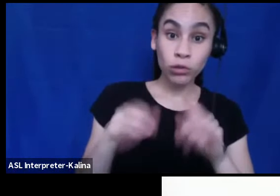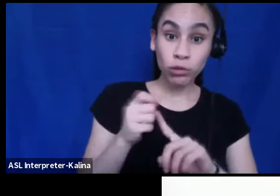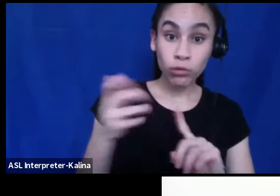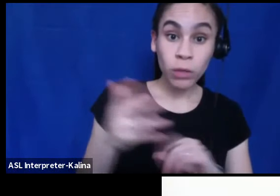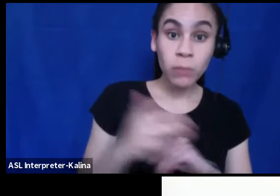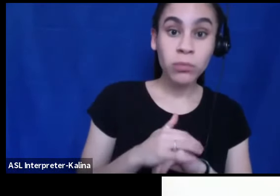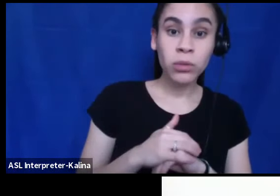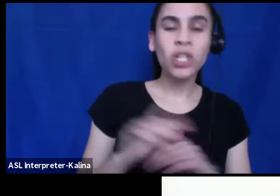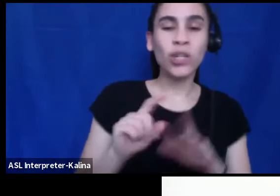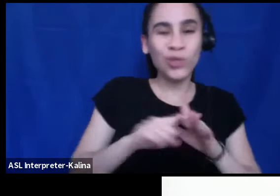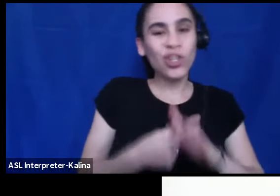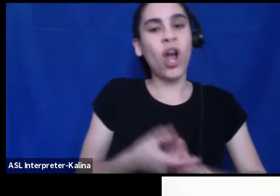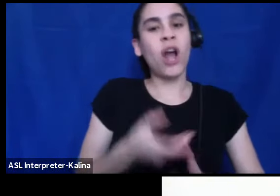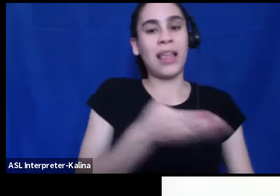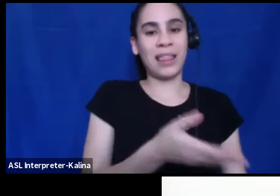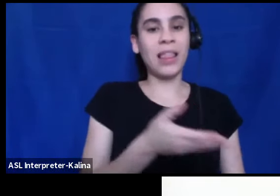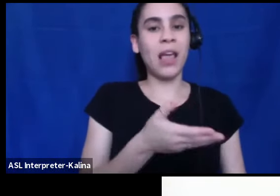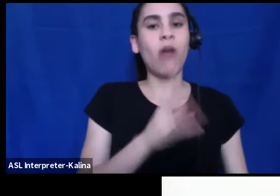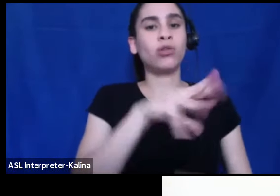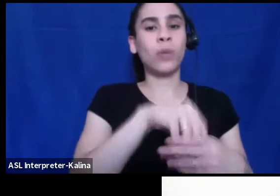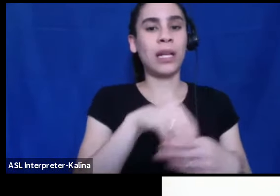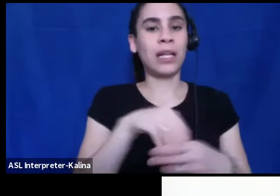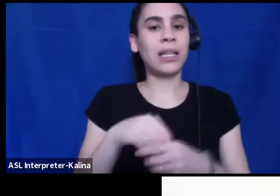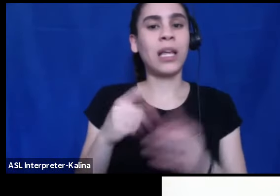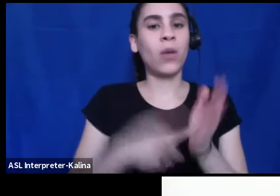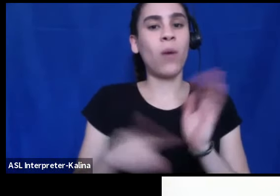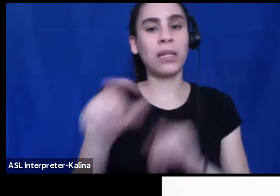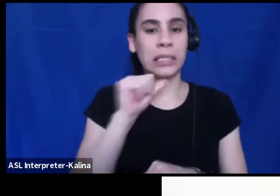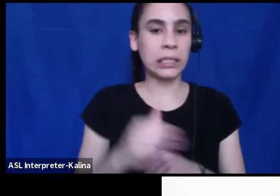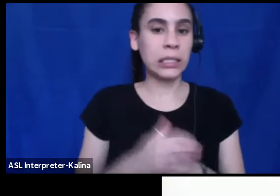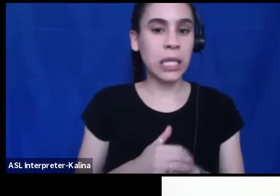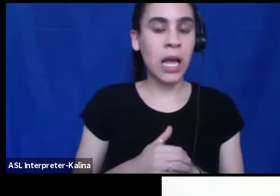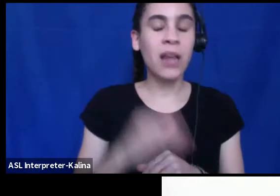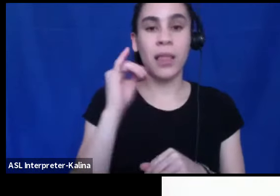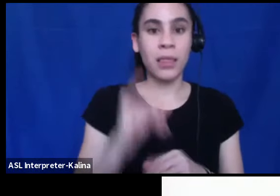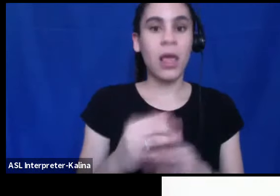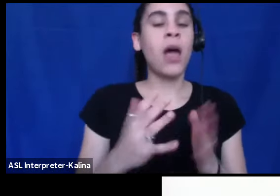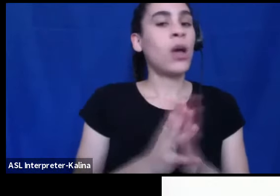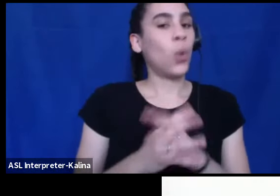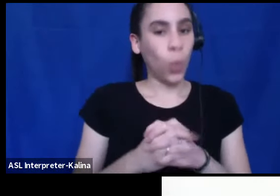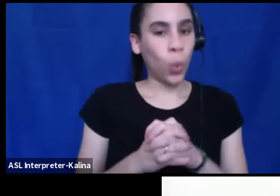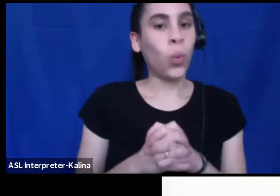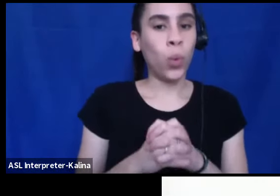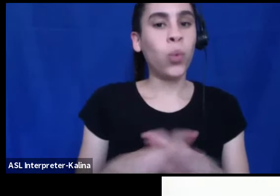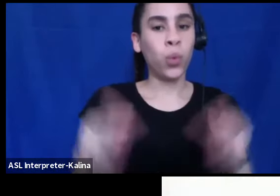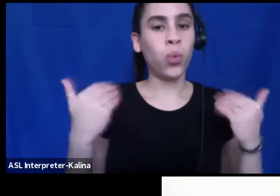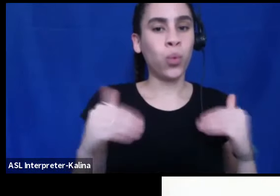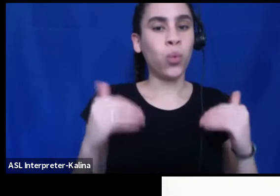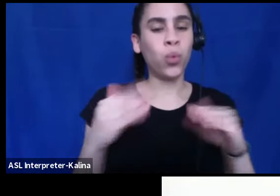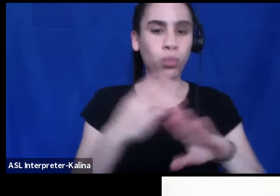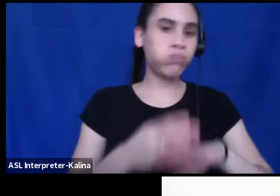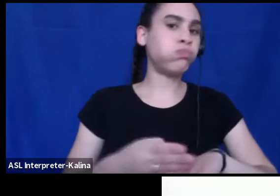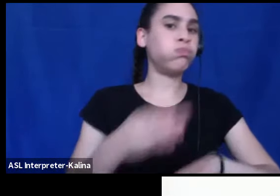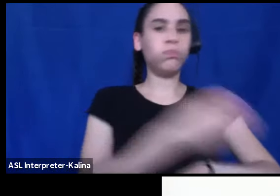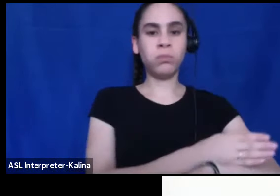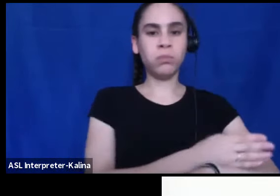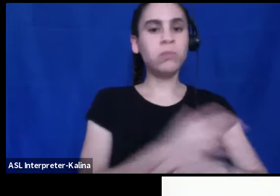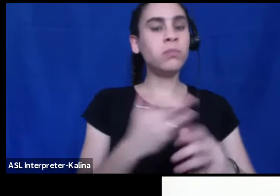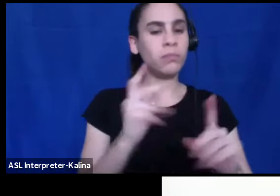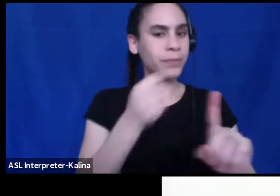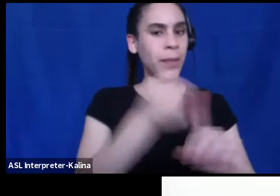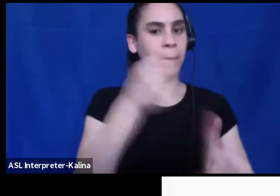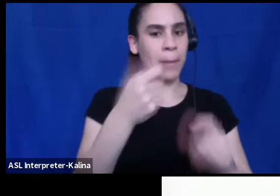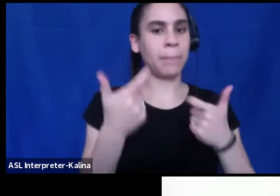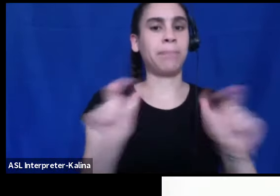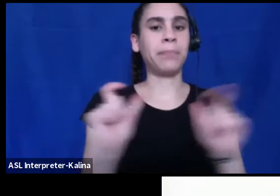to include those things if they're not. That goes a long way, especially with us all in a virtual world.